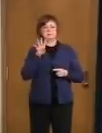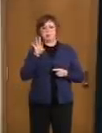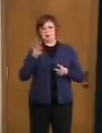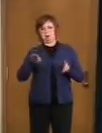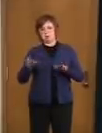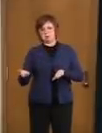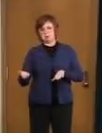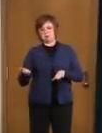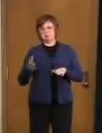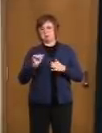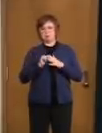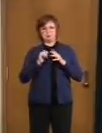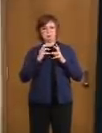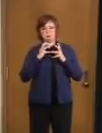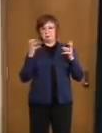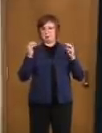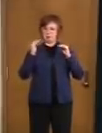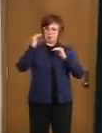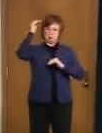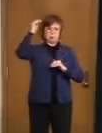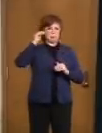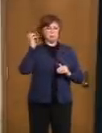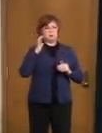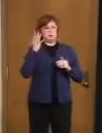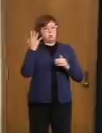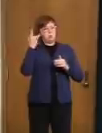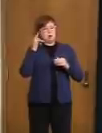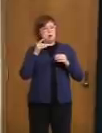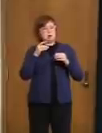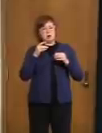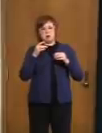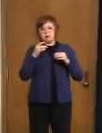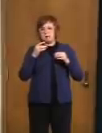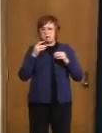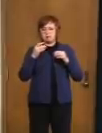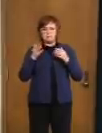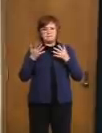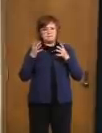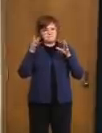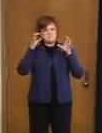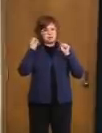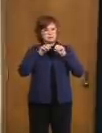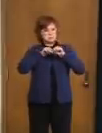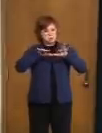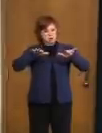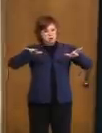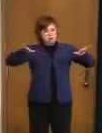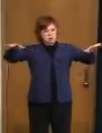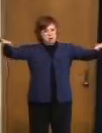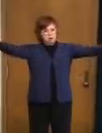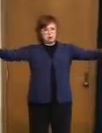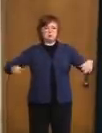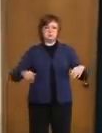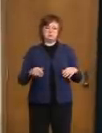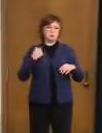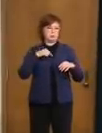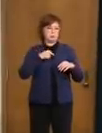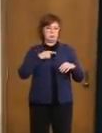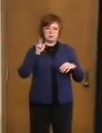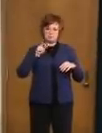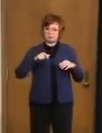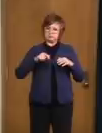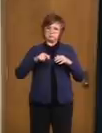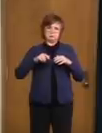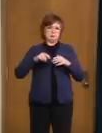community transmission rates. And that's why we must do all we can to minimize COVID transmission in our communities while the vaccination